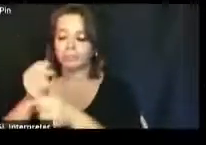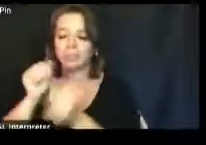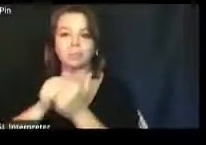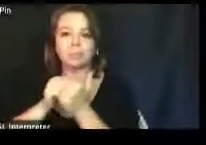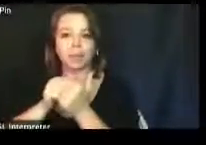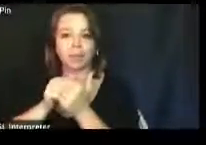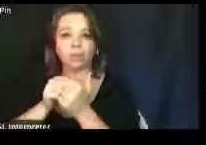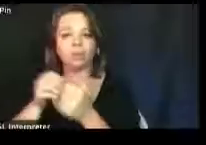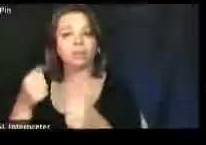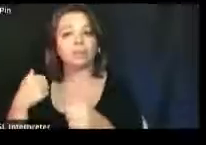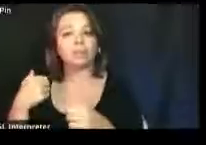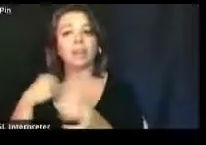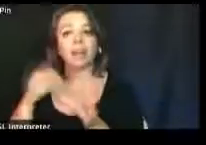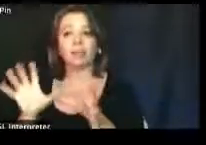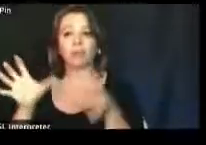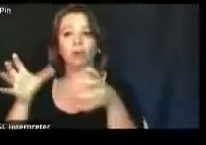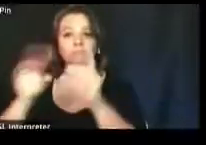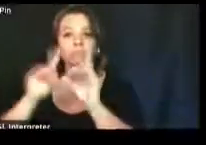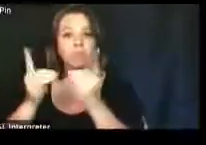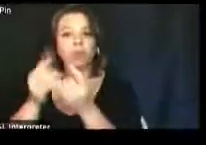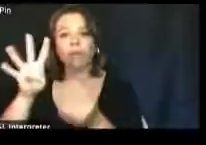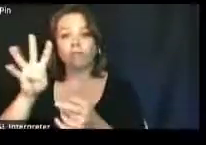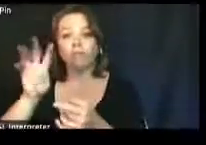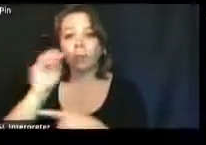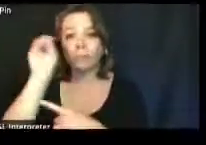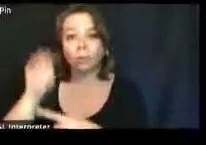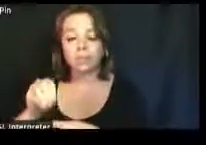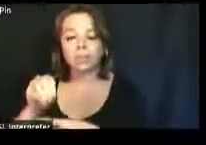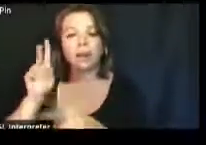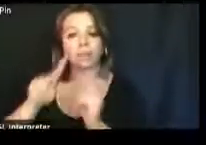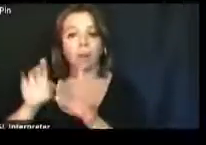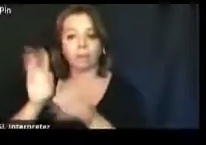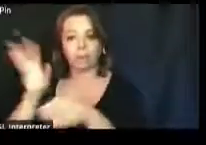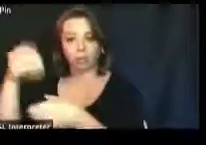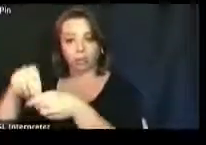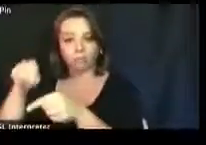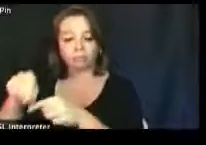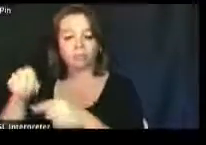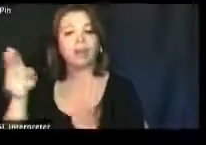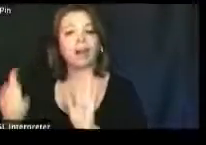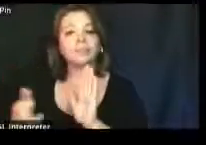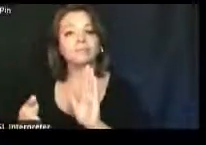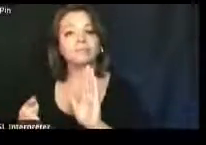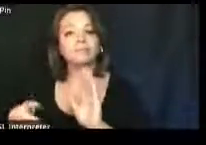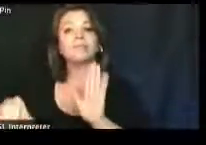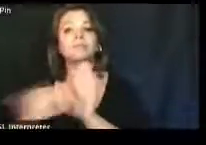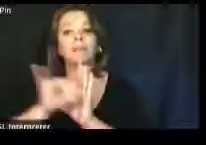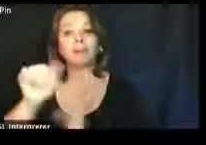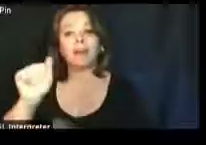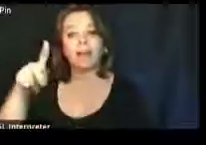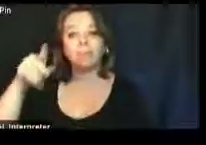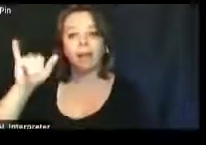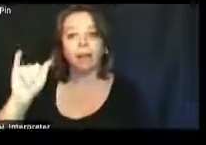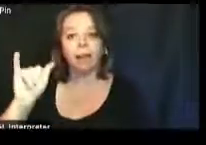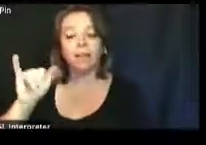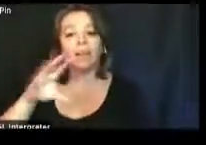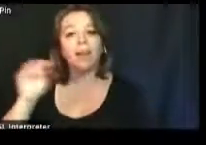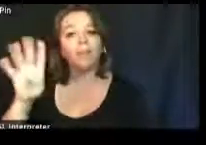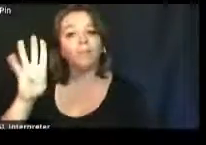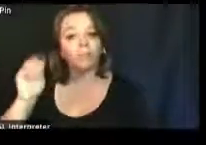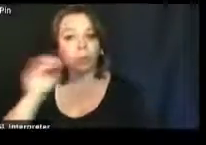district with 40% of the population identifying as AAPI and 40% identifying as